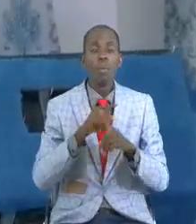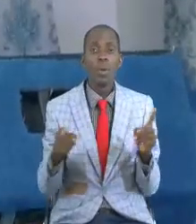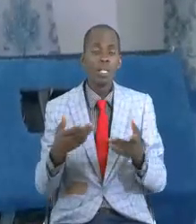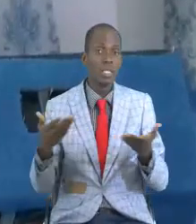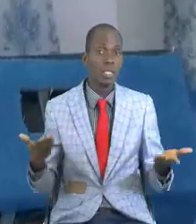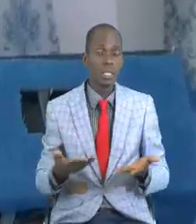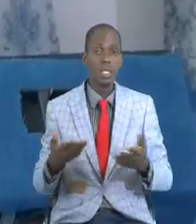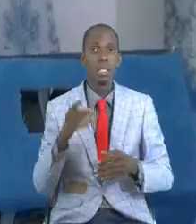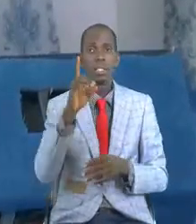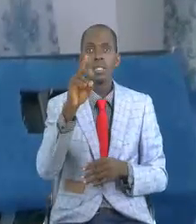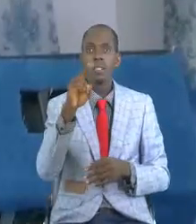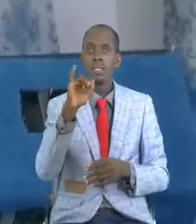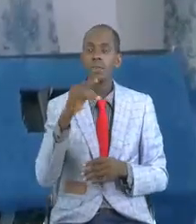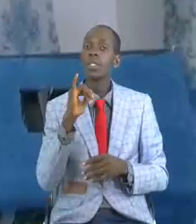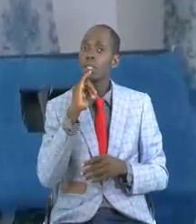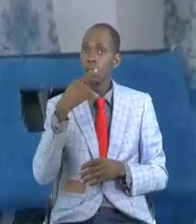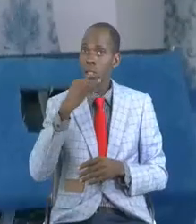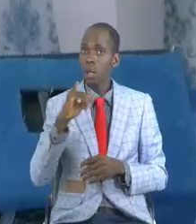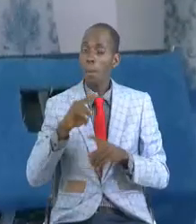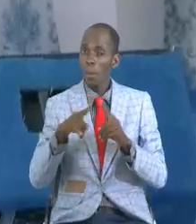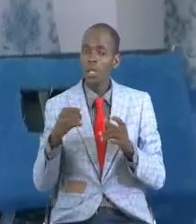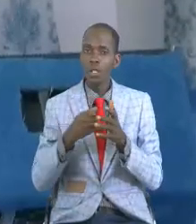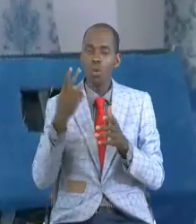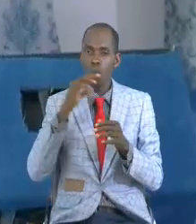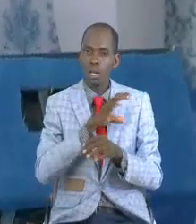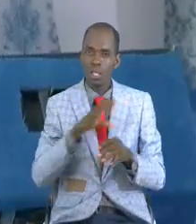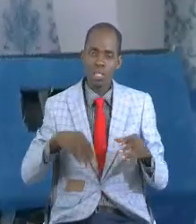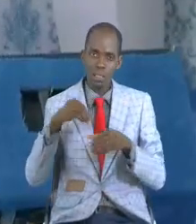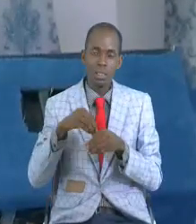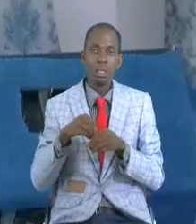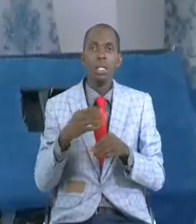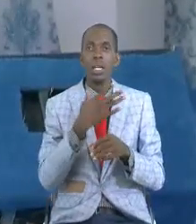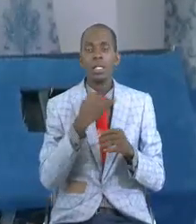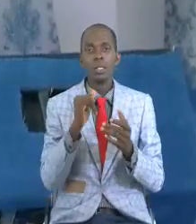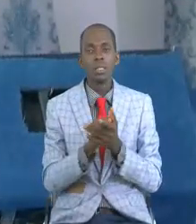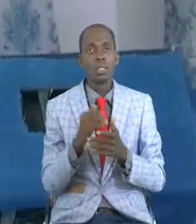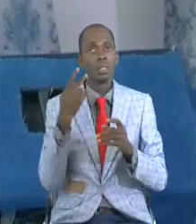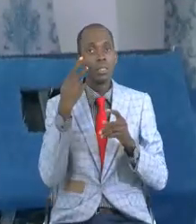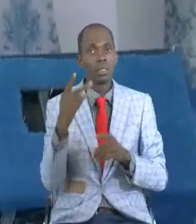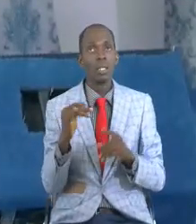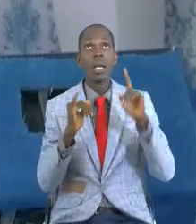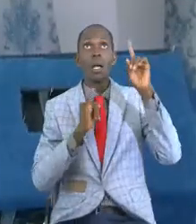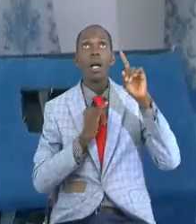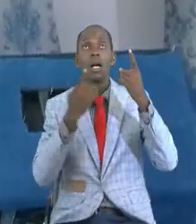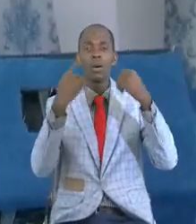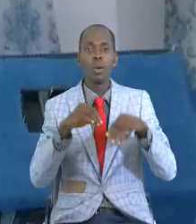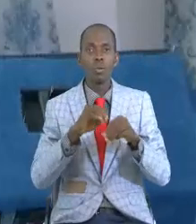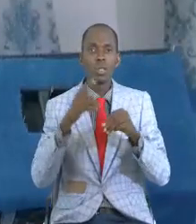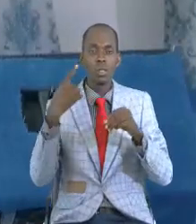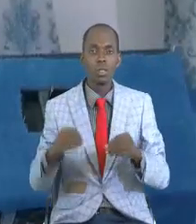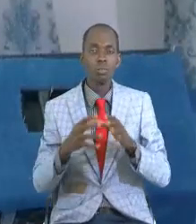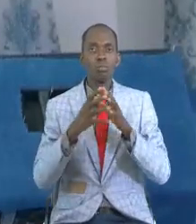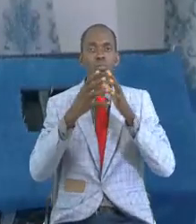to be talking, but it was Christ. Then said I, lo, I come, in the volume of the book, it